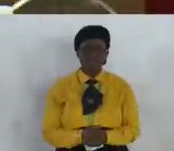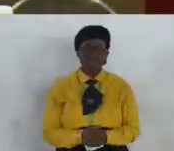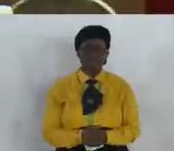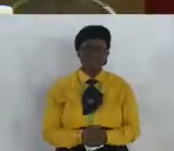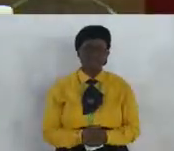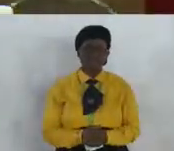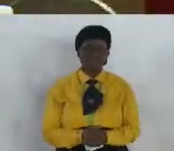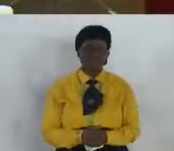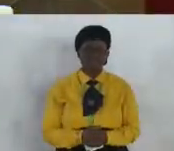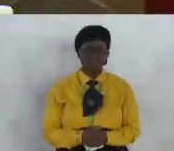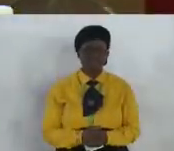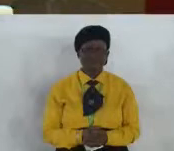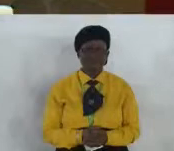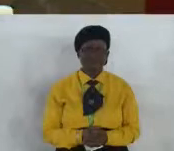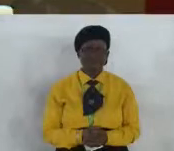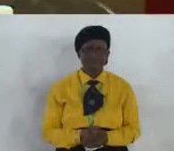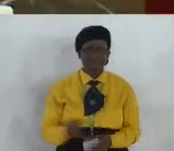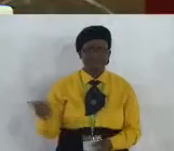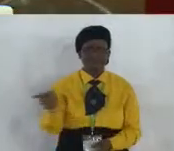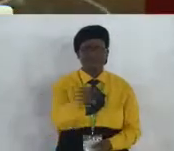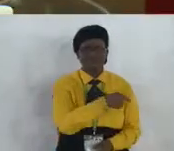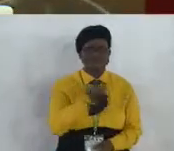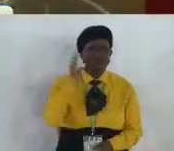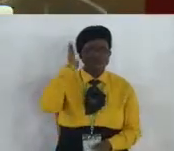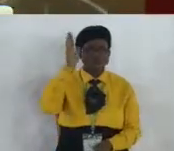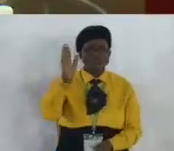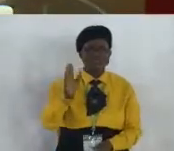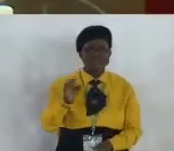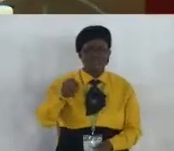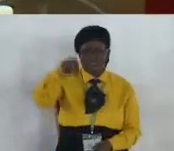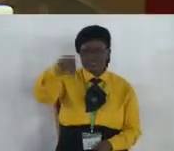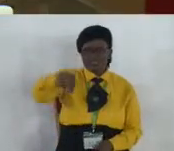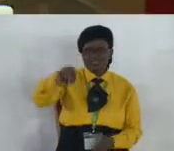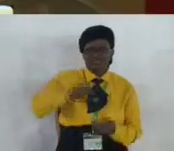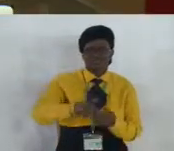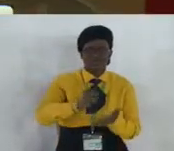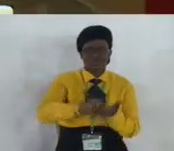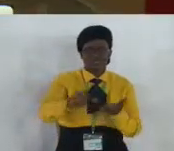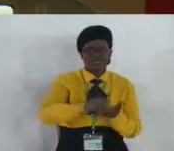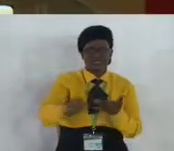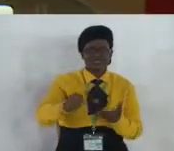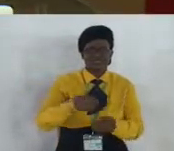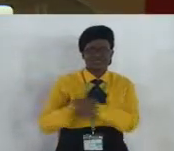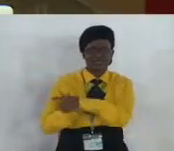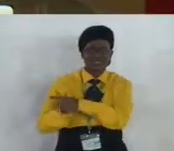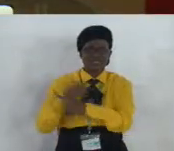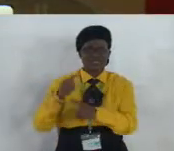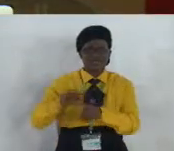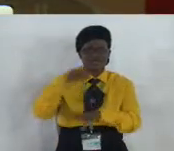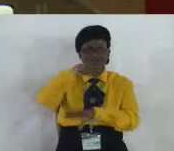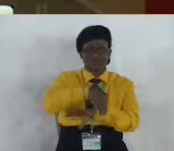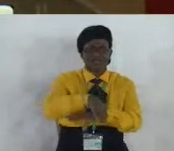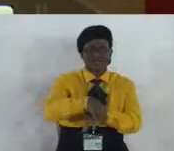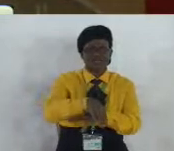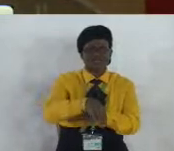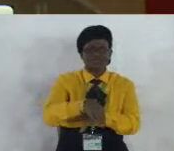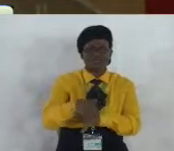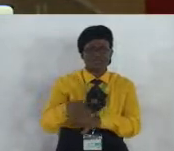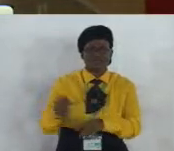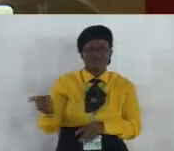And you would need to excuse me tonight. You know, you need to pray for me